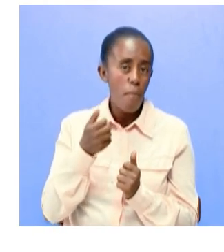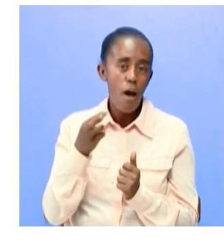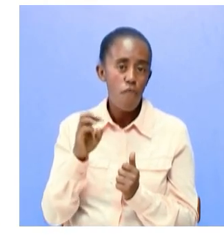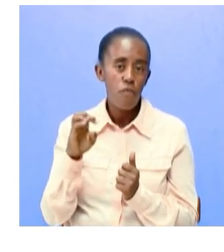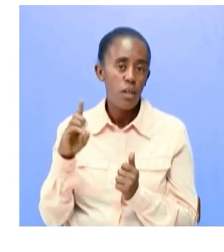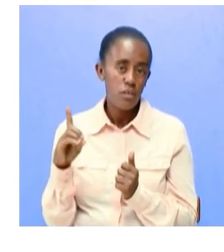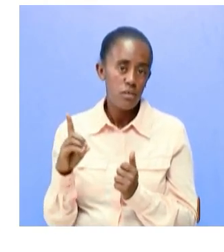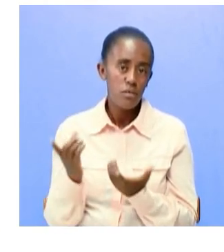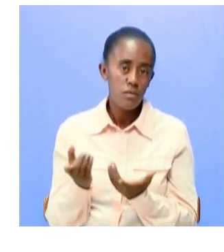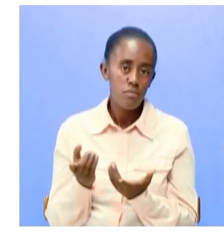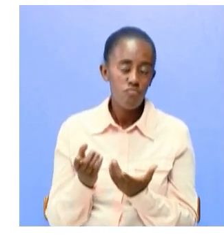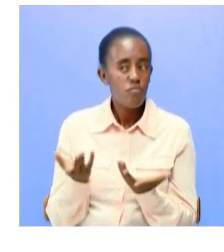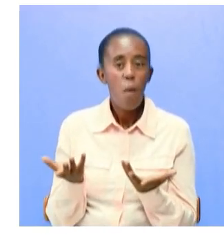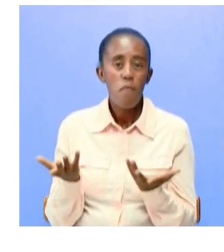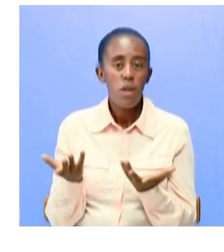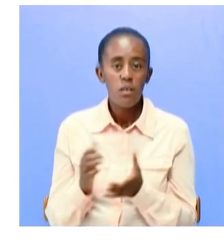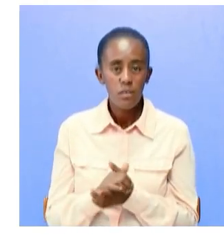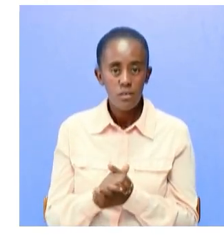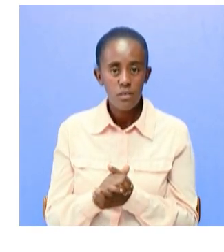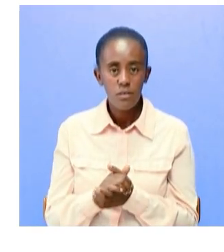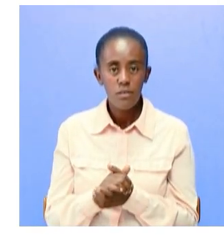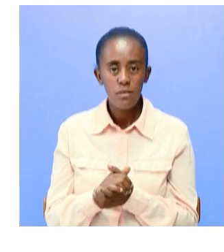I'm afraid. Here.